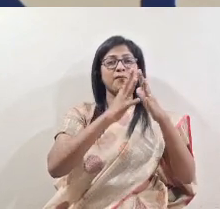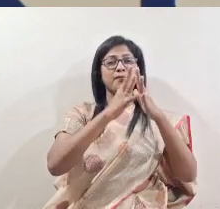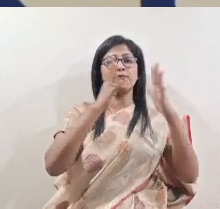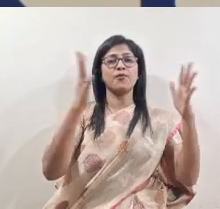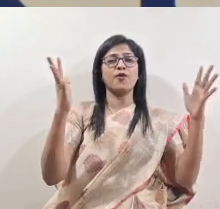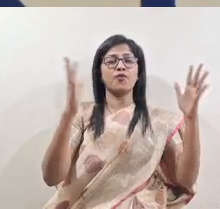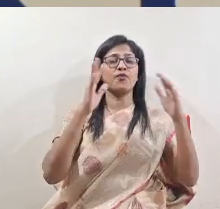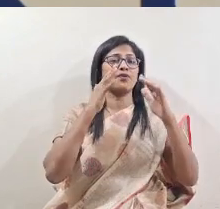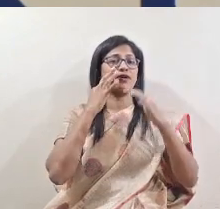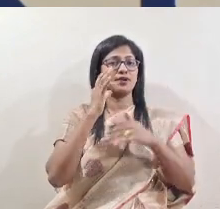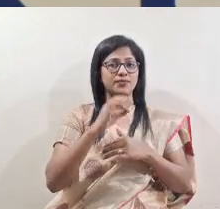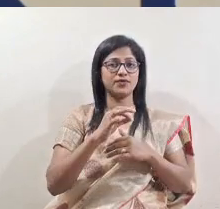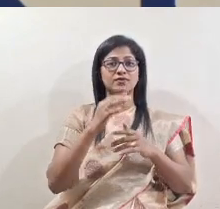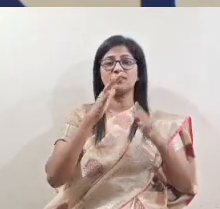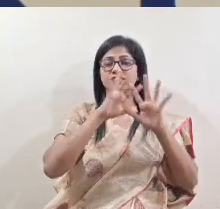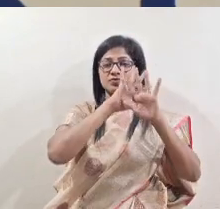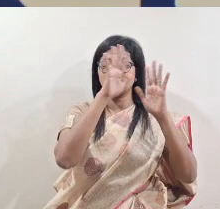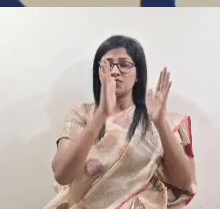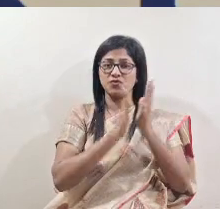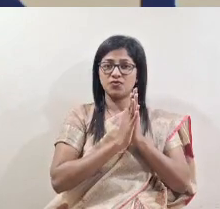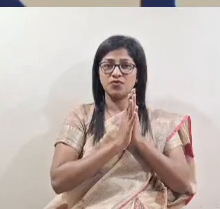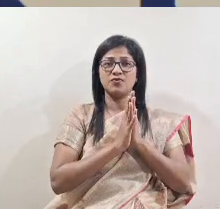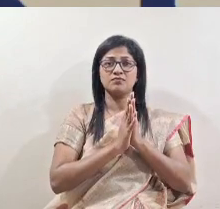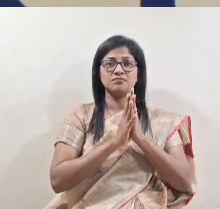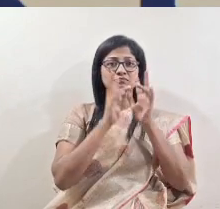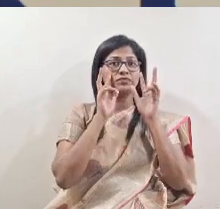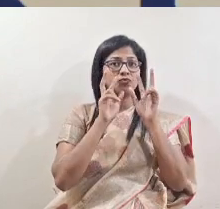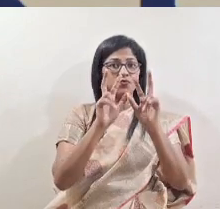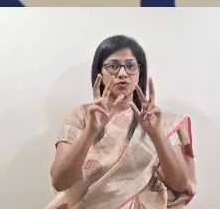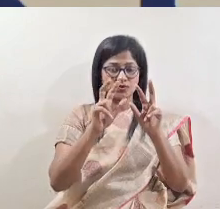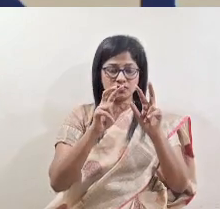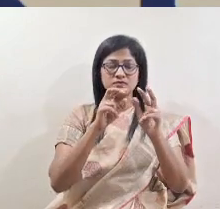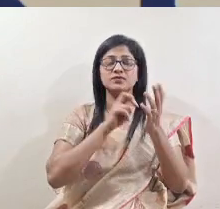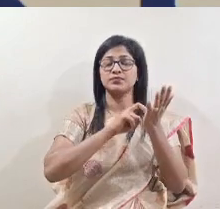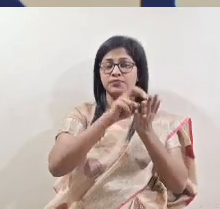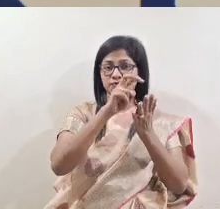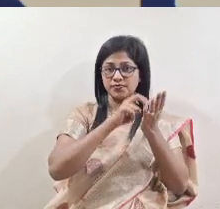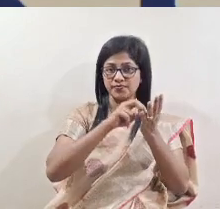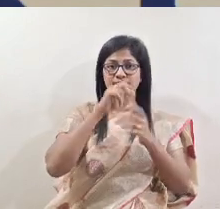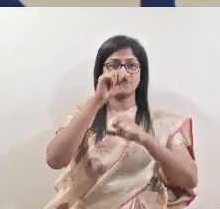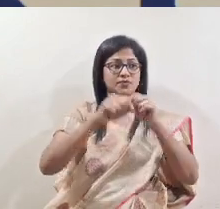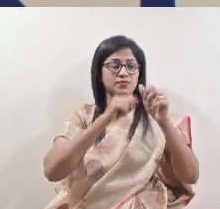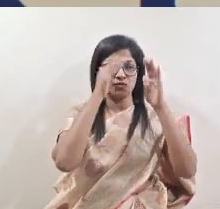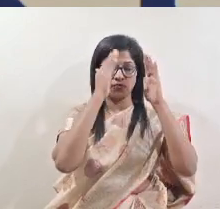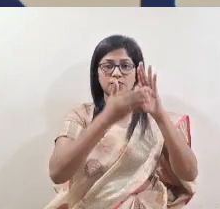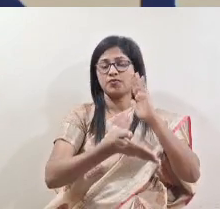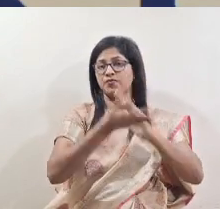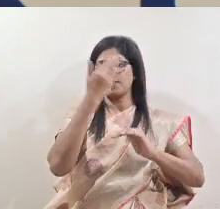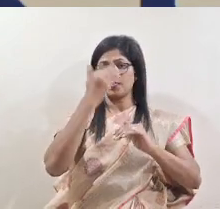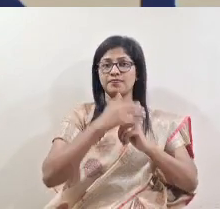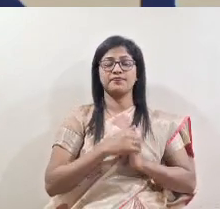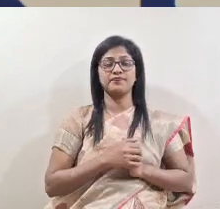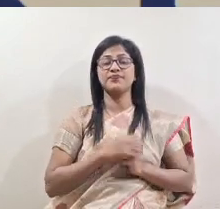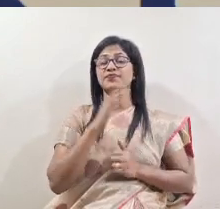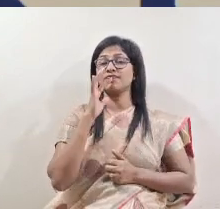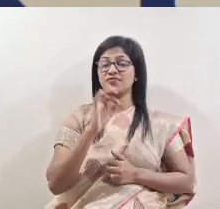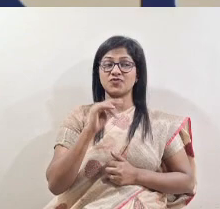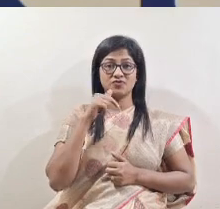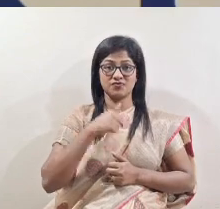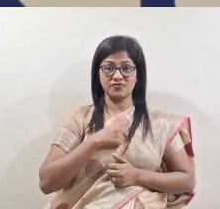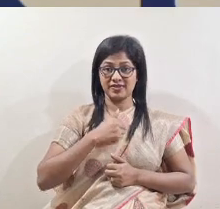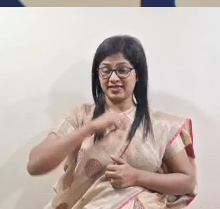importance and all the attention to the non-motorized transport there. But of course, we